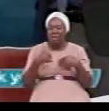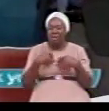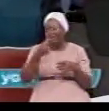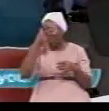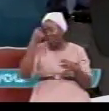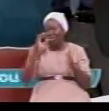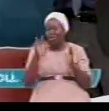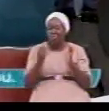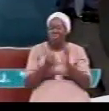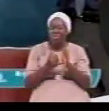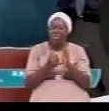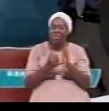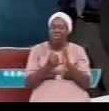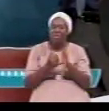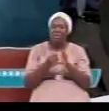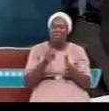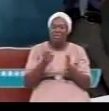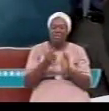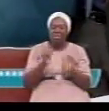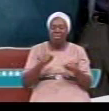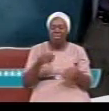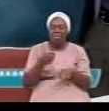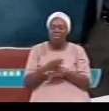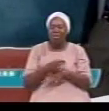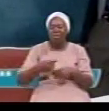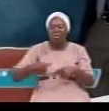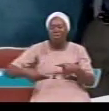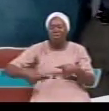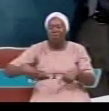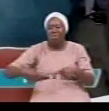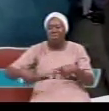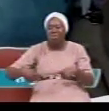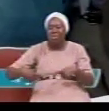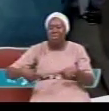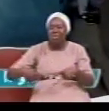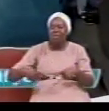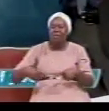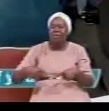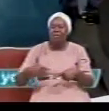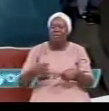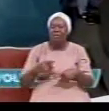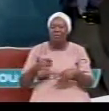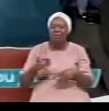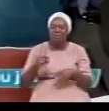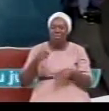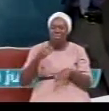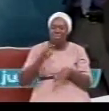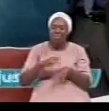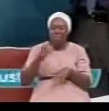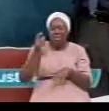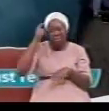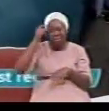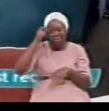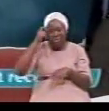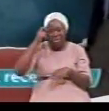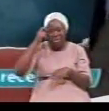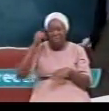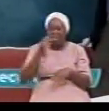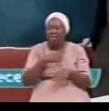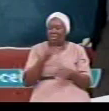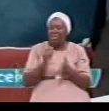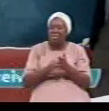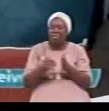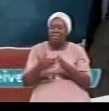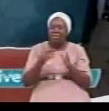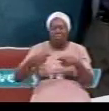hypertension, it tends to cause paralysis. So it tends to cause ischemia in the brain, so lack of blood supply in the brain. And that leads